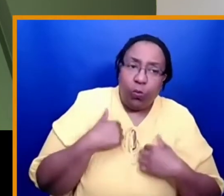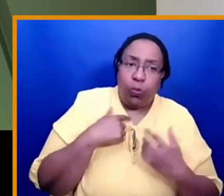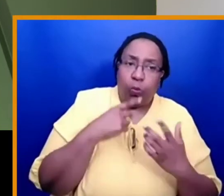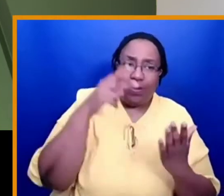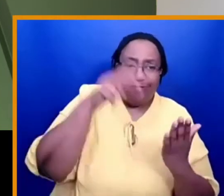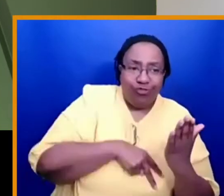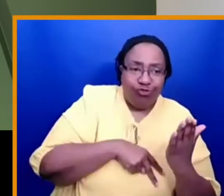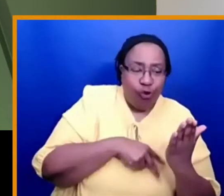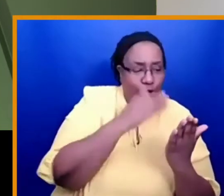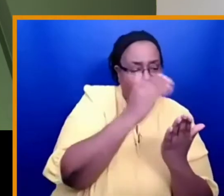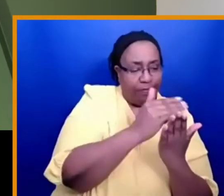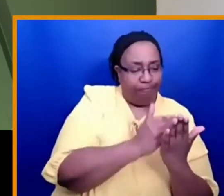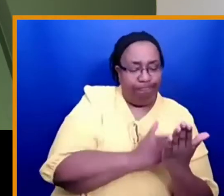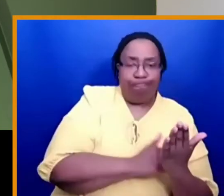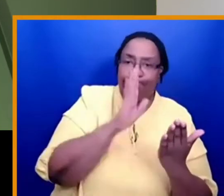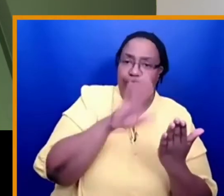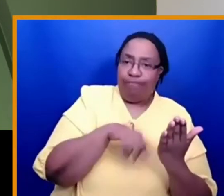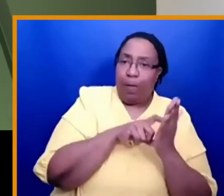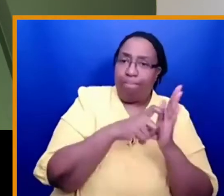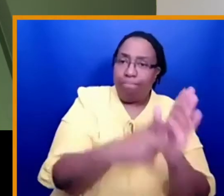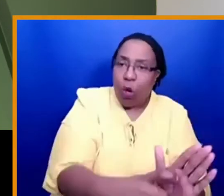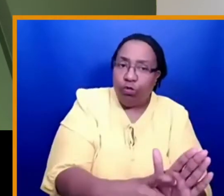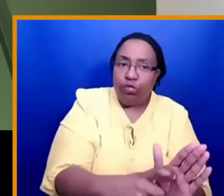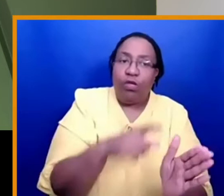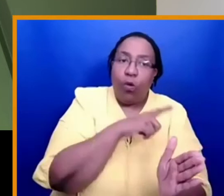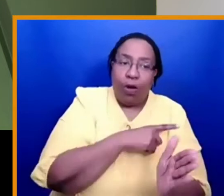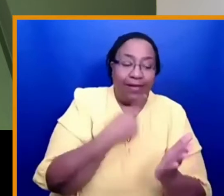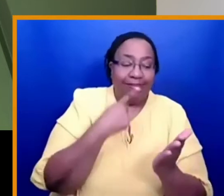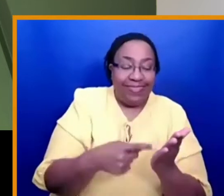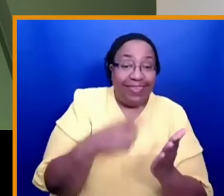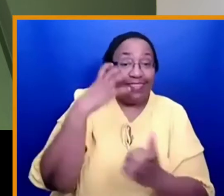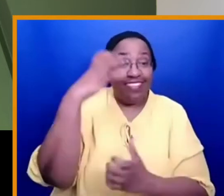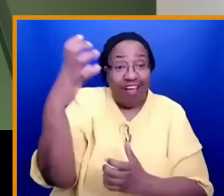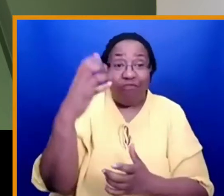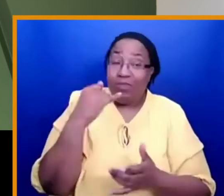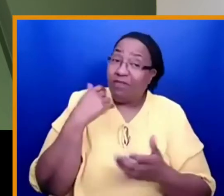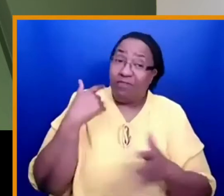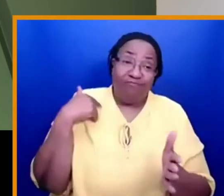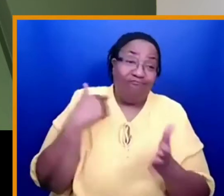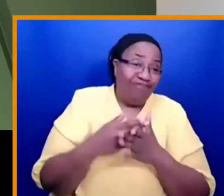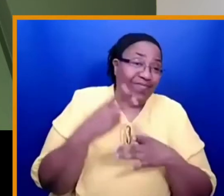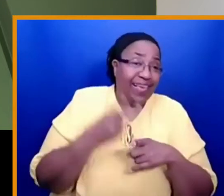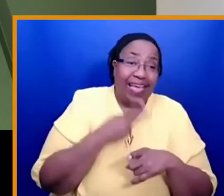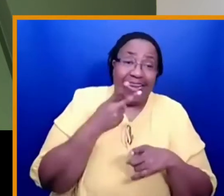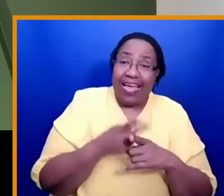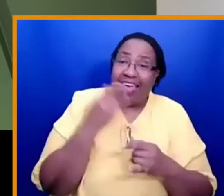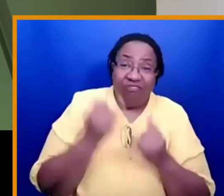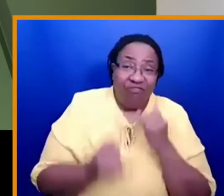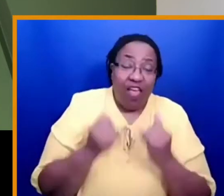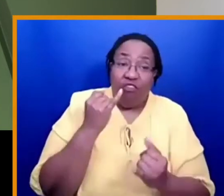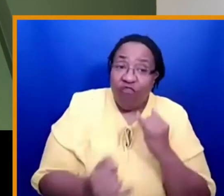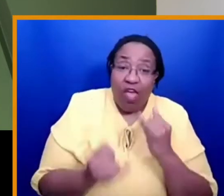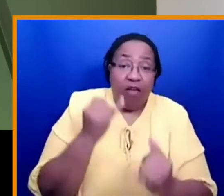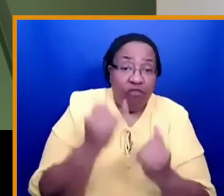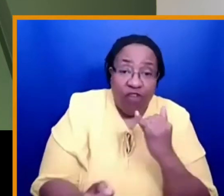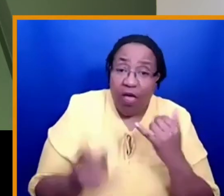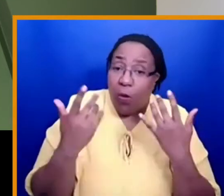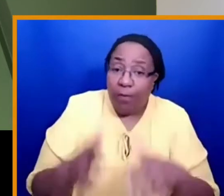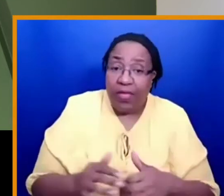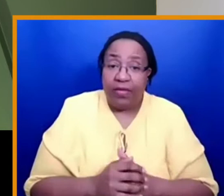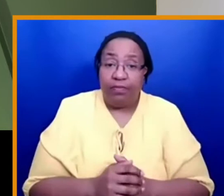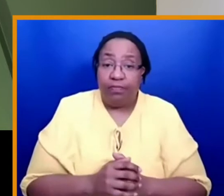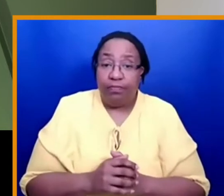how this Conservative government has repeatedly failed to tackle the growing cost of living crisis, often actually worsening it. The first two